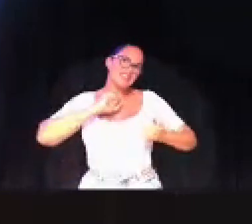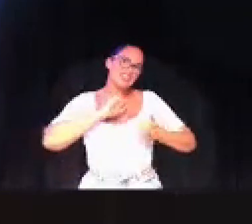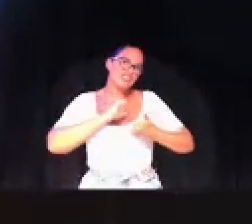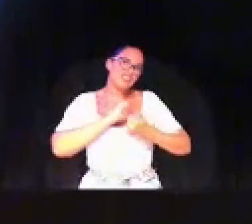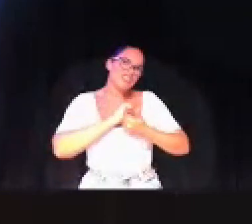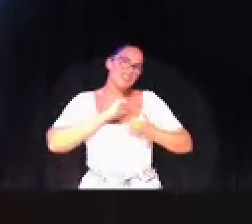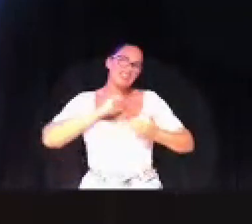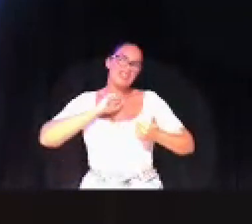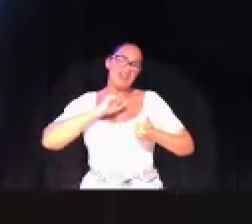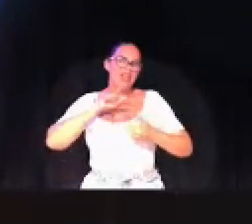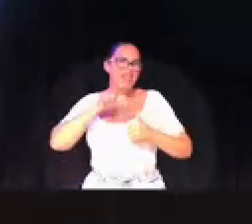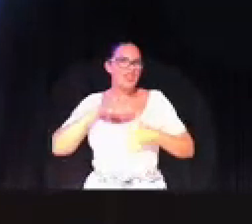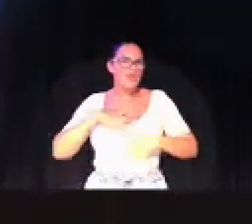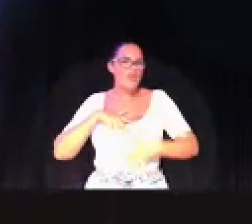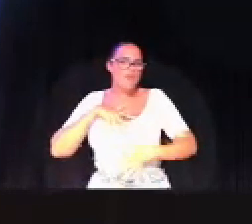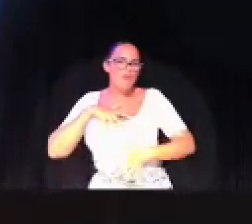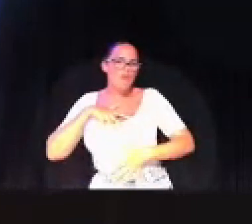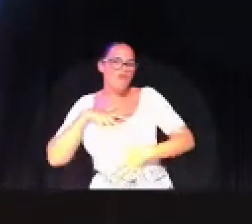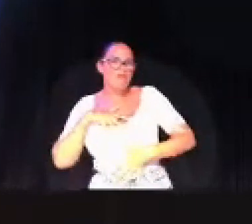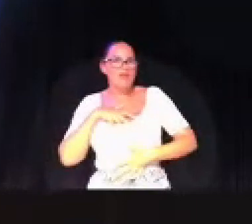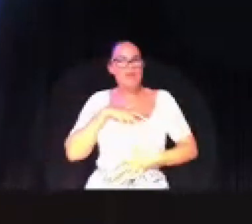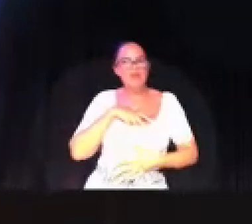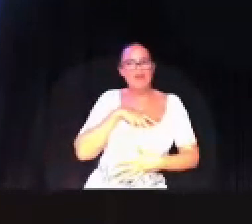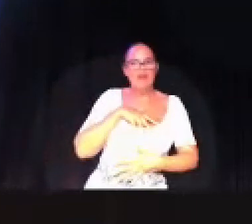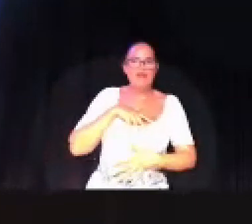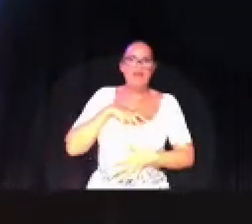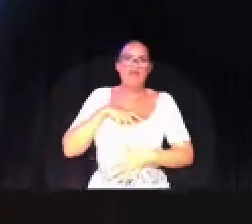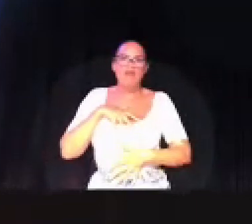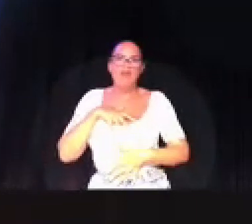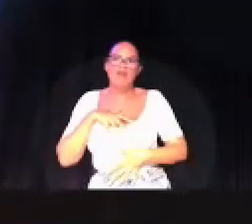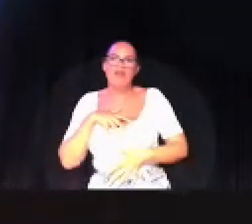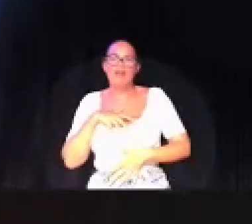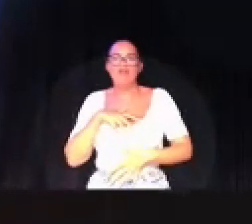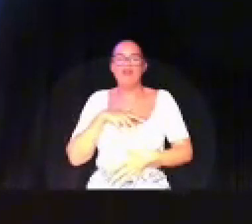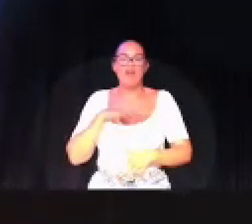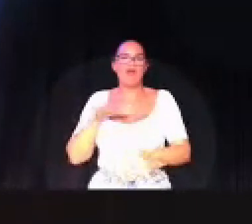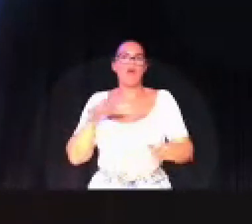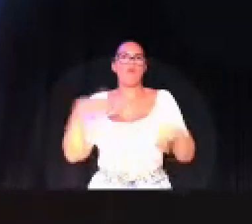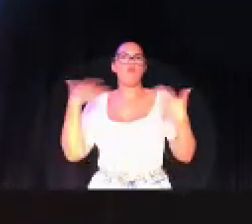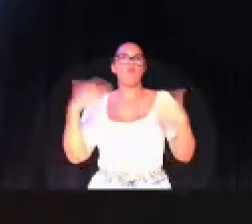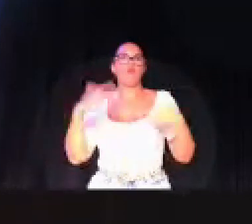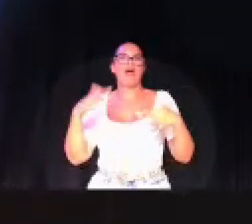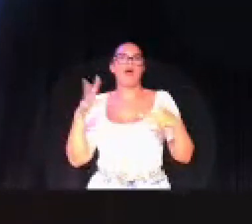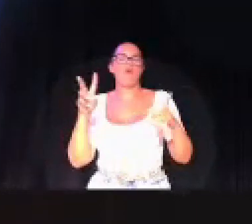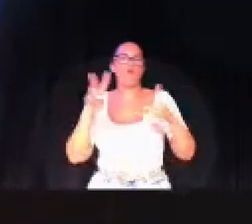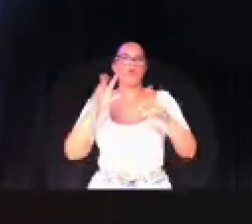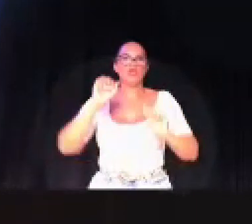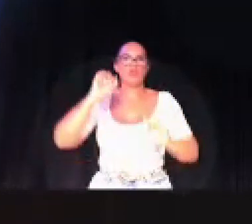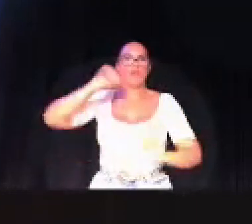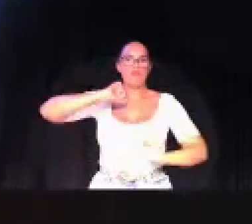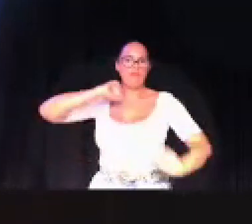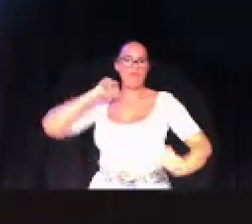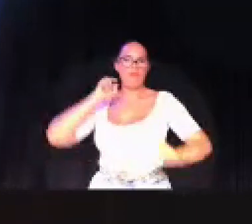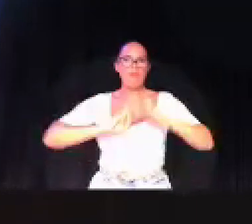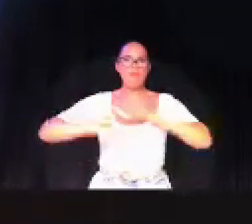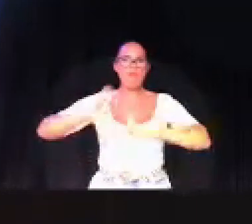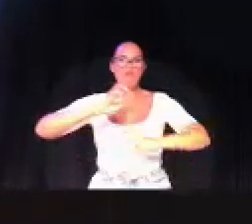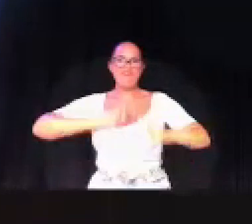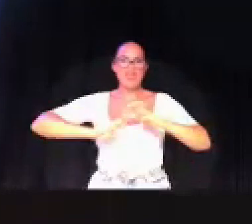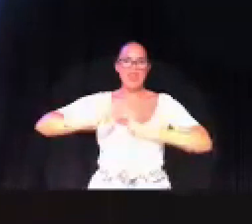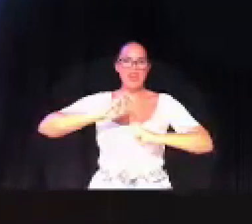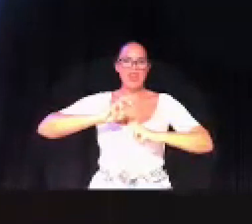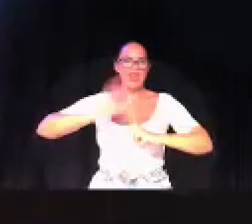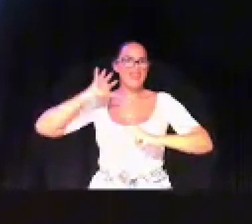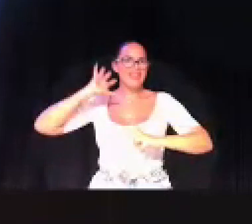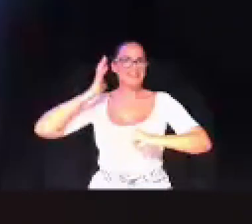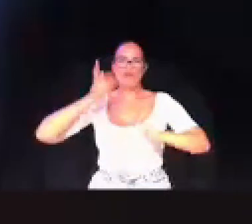and understanding your movement, but then, as you say, that collaborator in between of like watching your movement sometimes and that sound not responding. So it was really fascinating